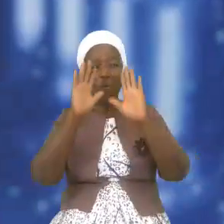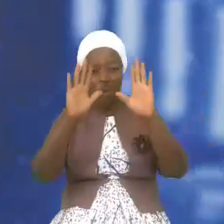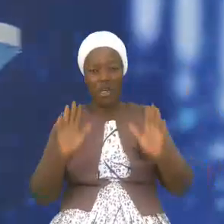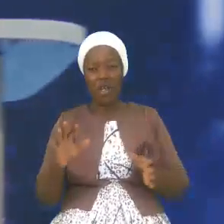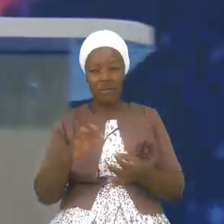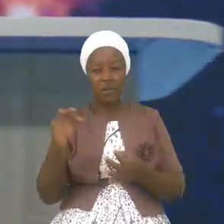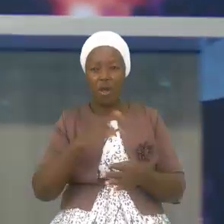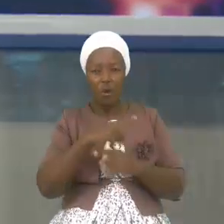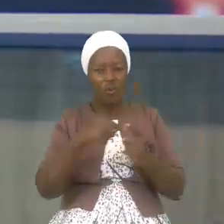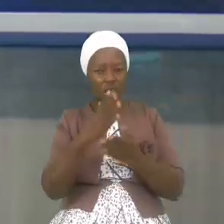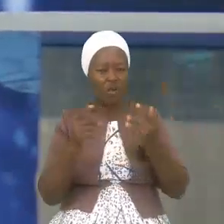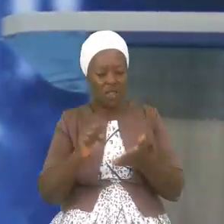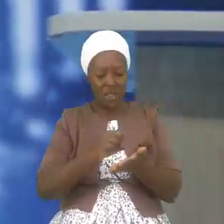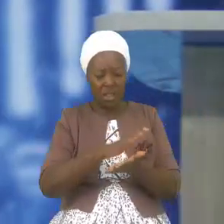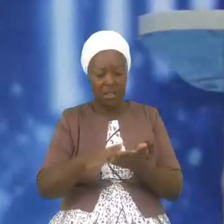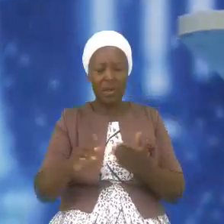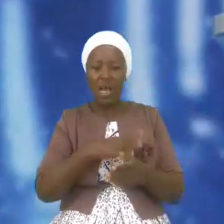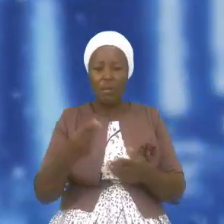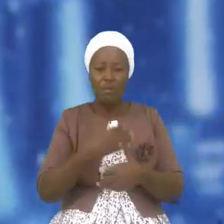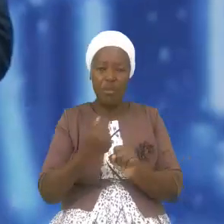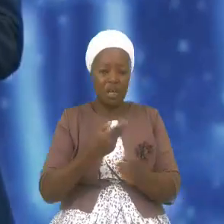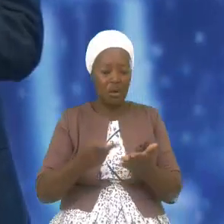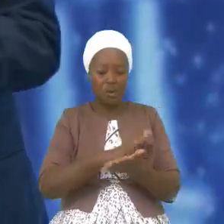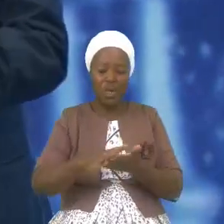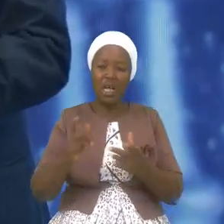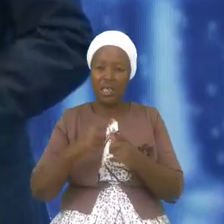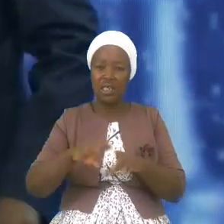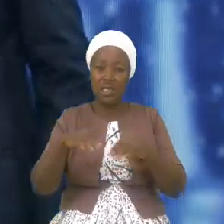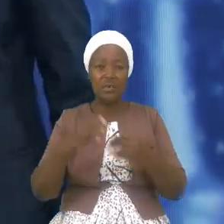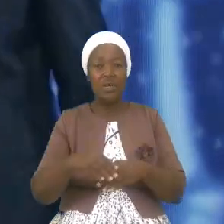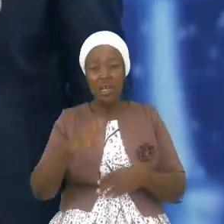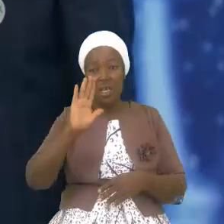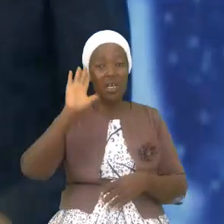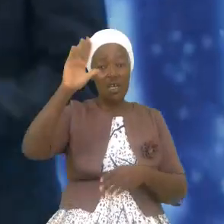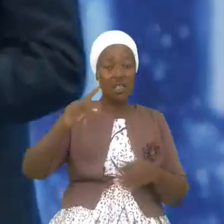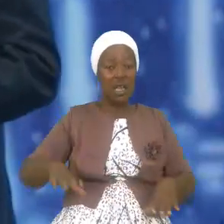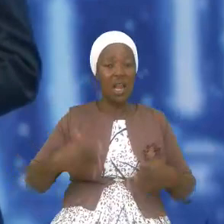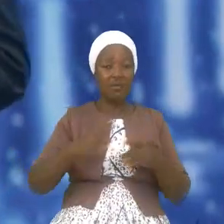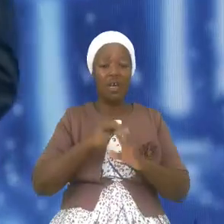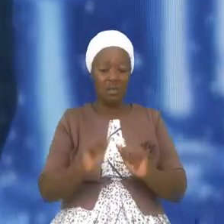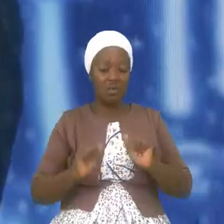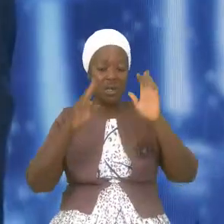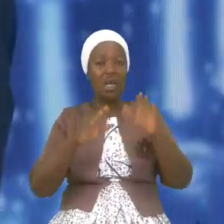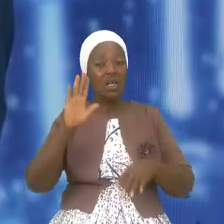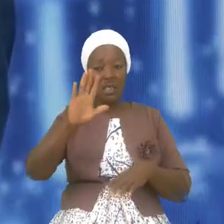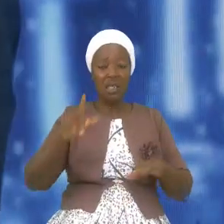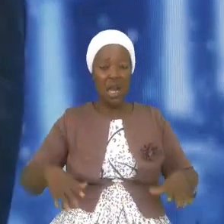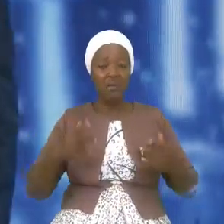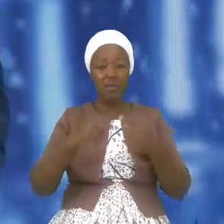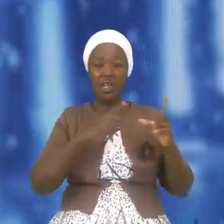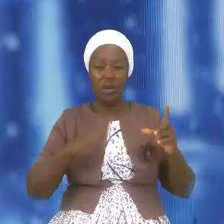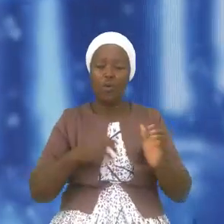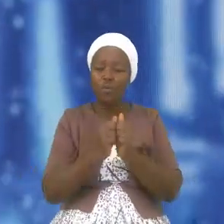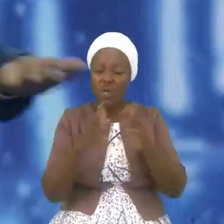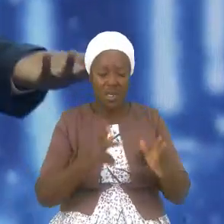his life, he wills his life to the Lord without reservation, he has the